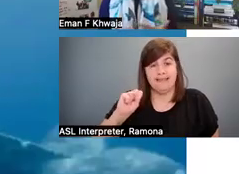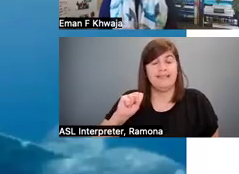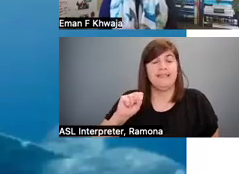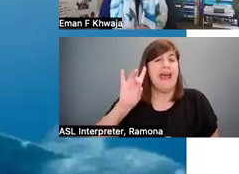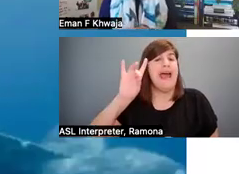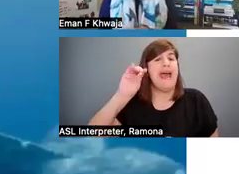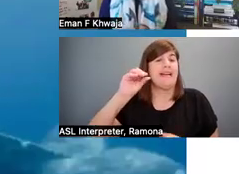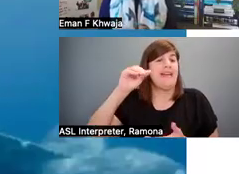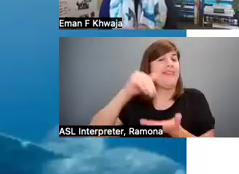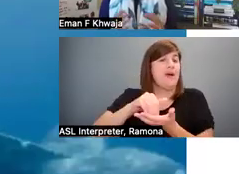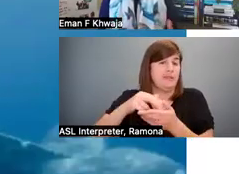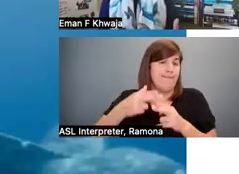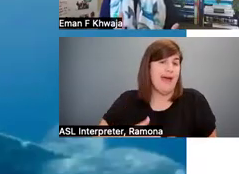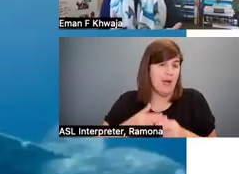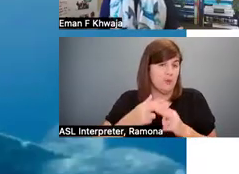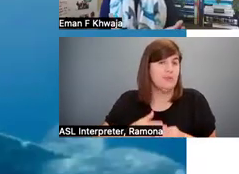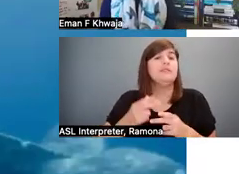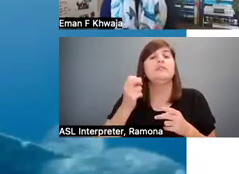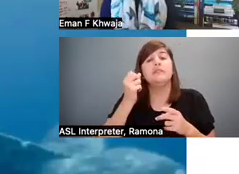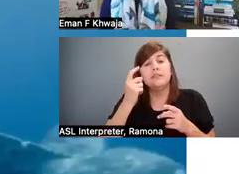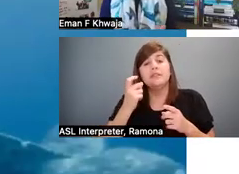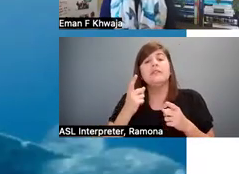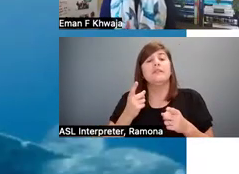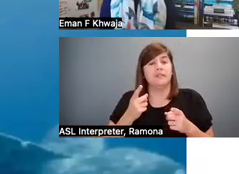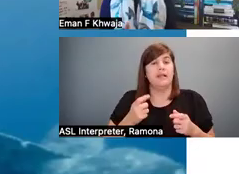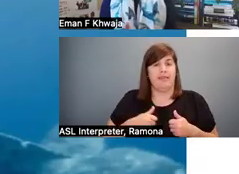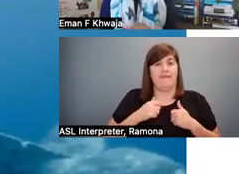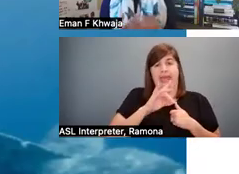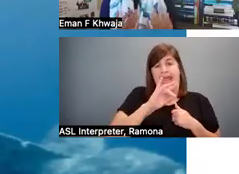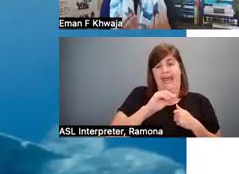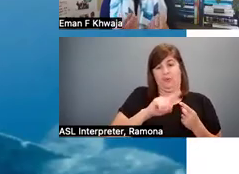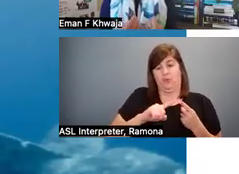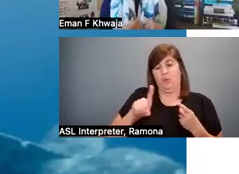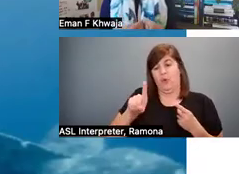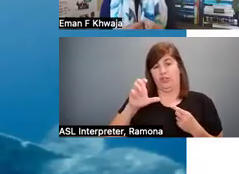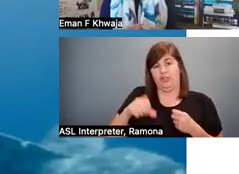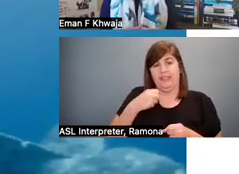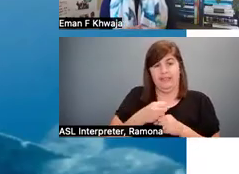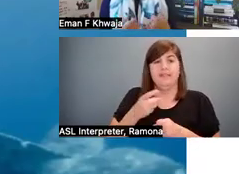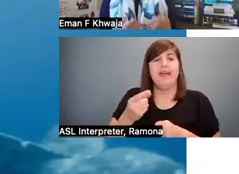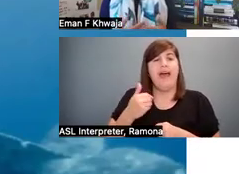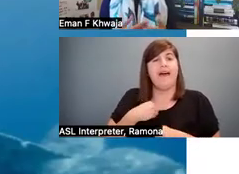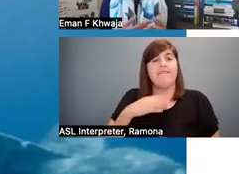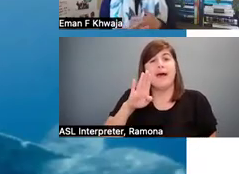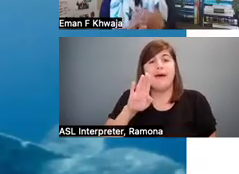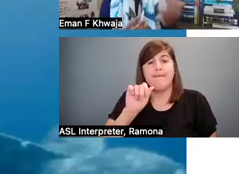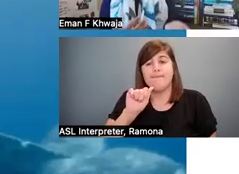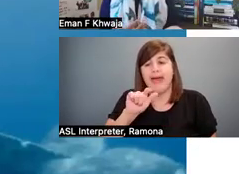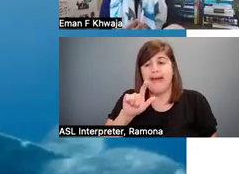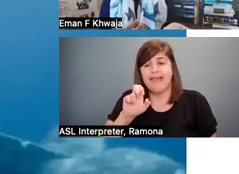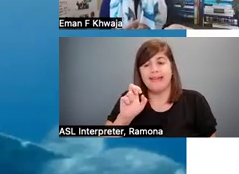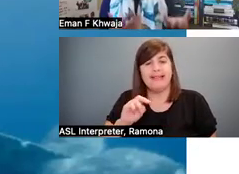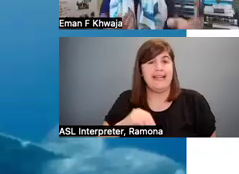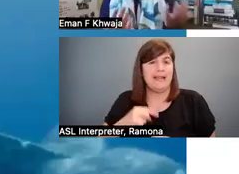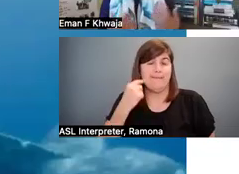80 to 100 years. Now, what makes a humpback whale is the fact that they've got baleen in their mouth. Baleen is what replaces